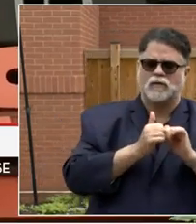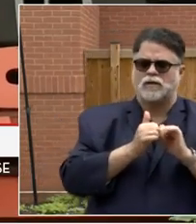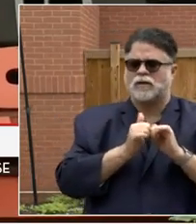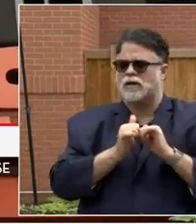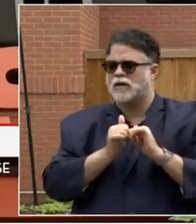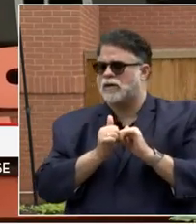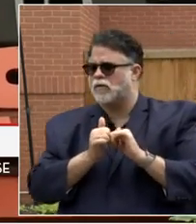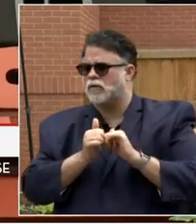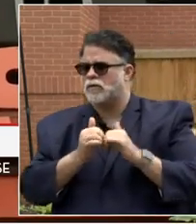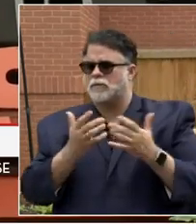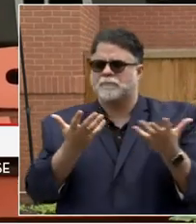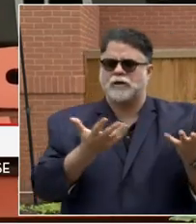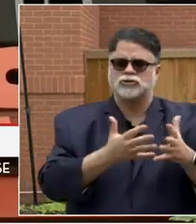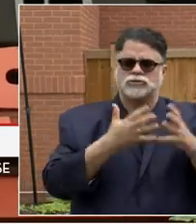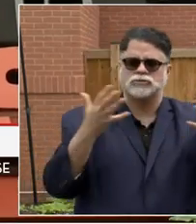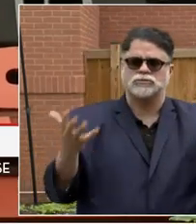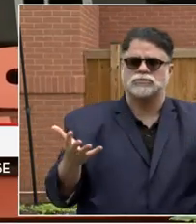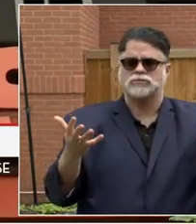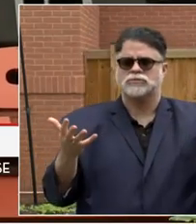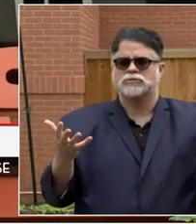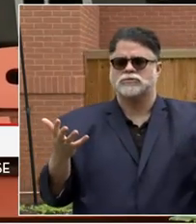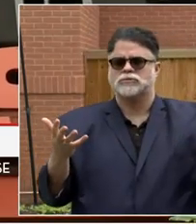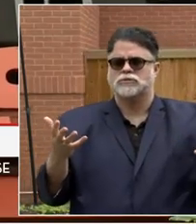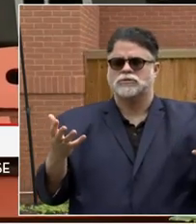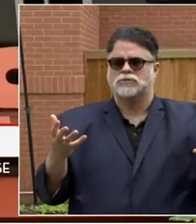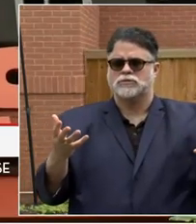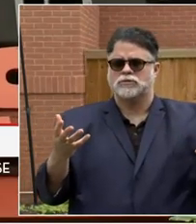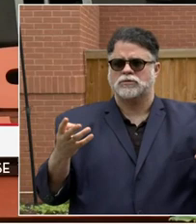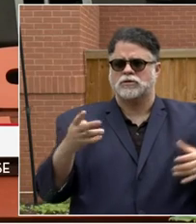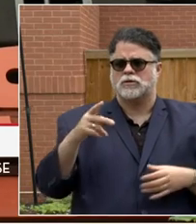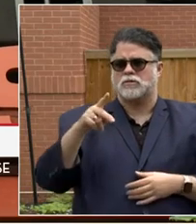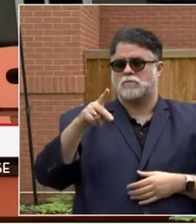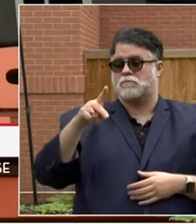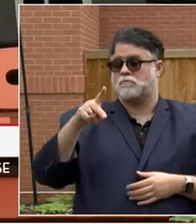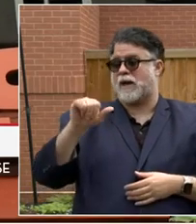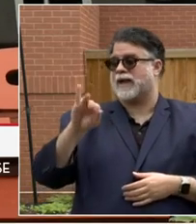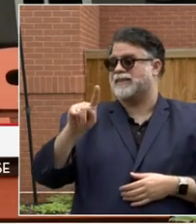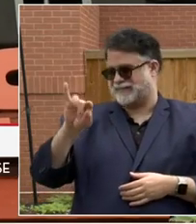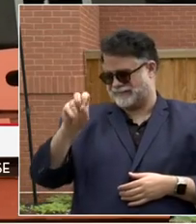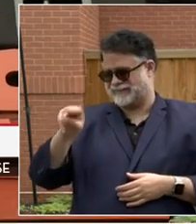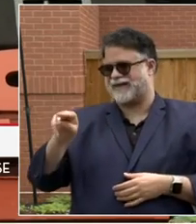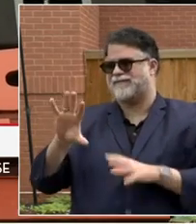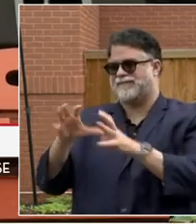much partisan politics is affecting common sense.